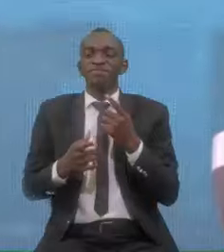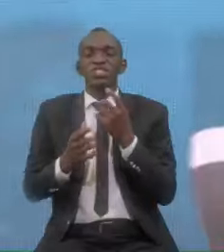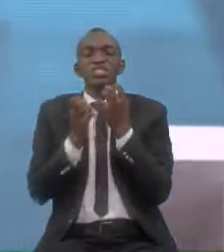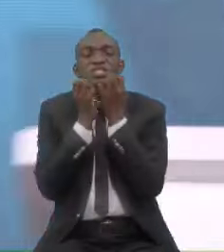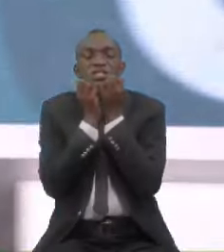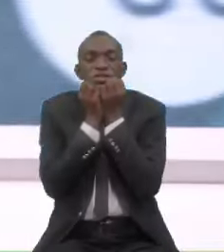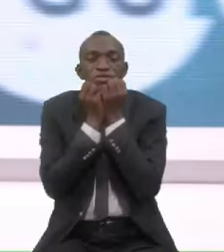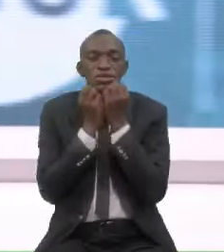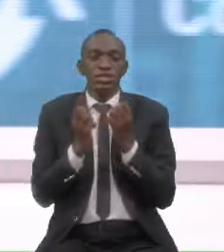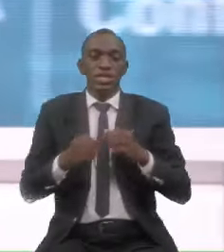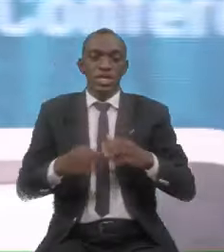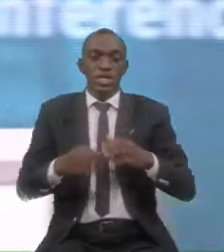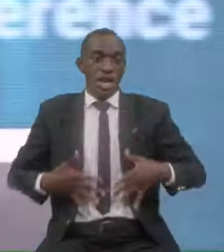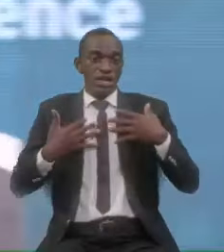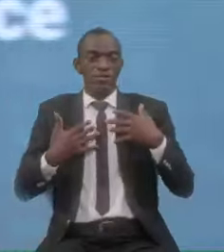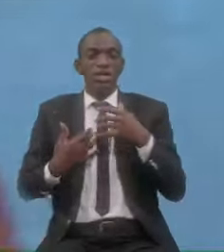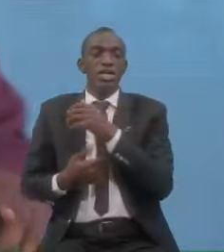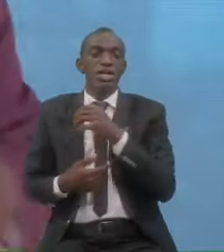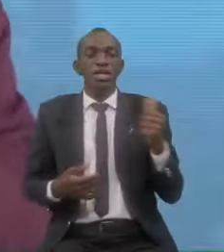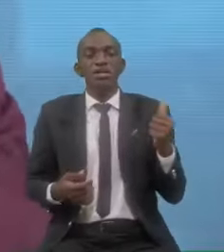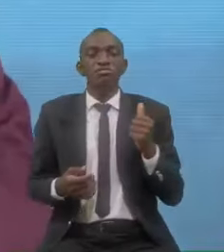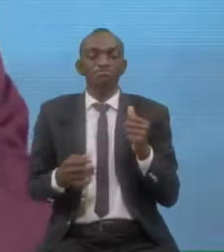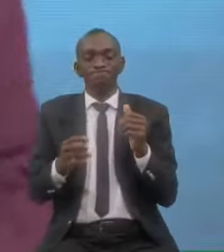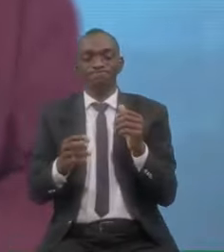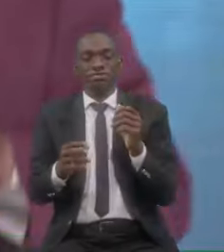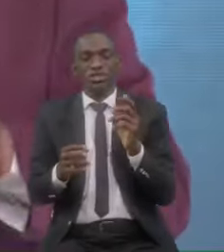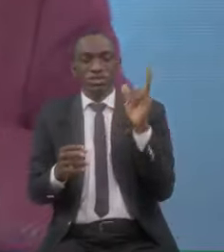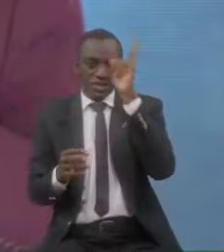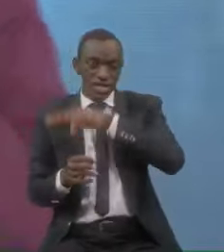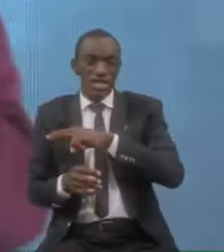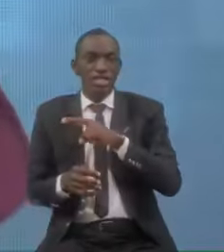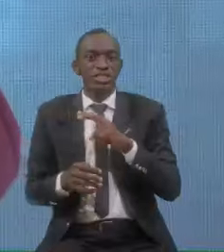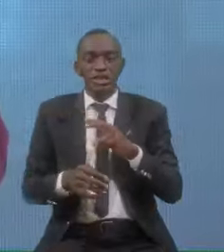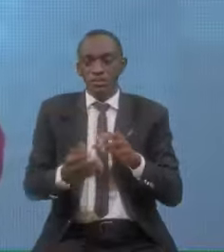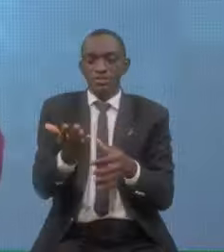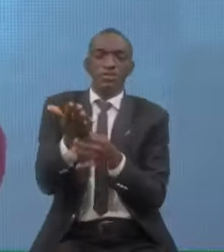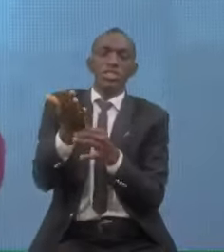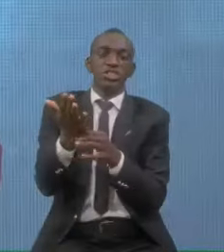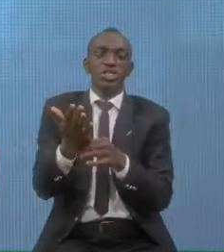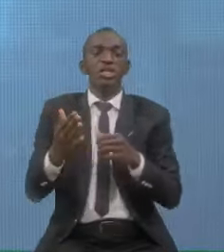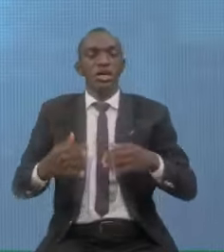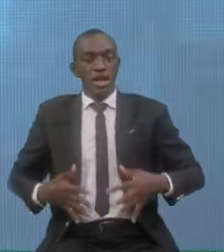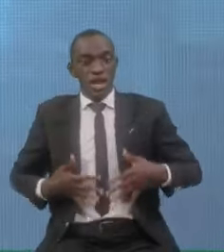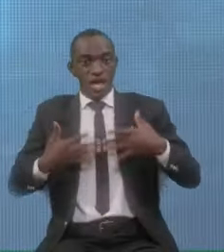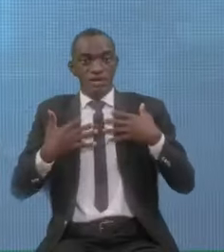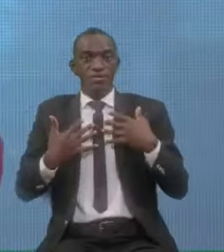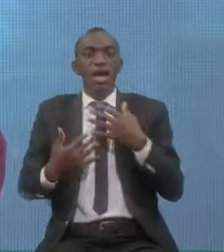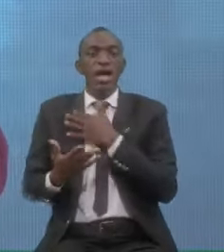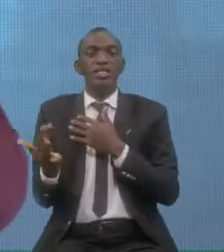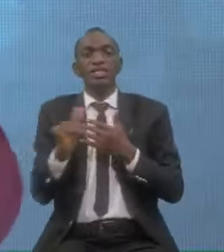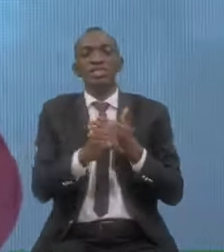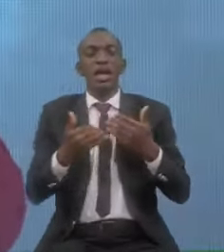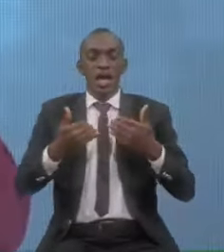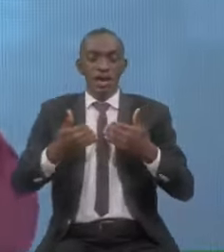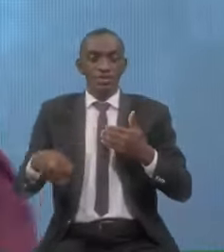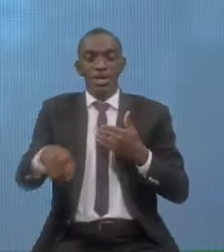lives, fleshly lives, and they have immorality in their bosom, They have